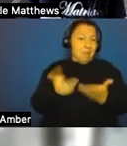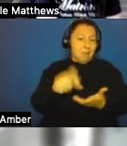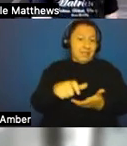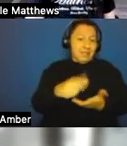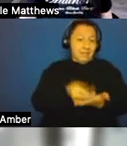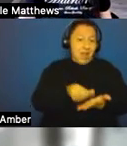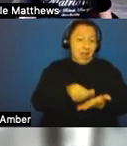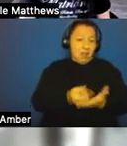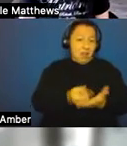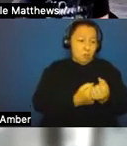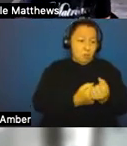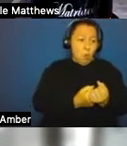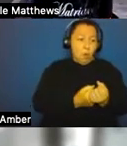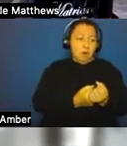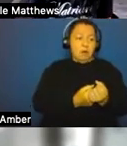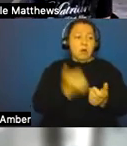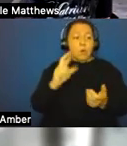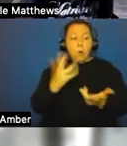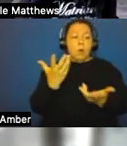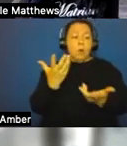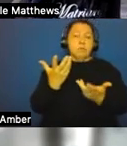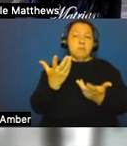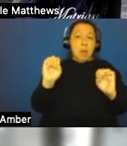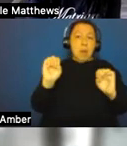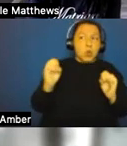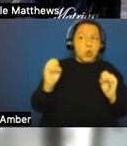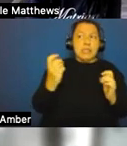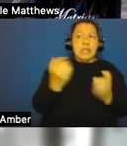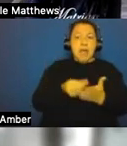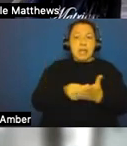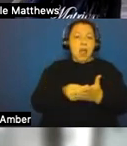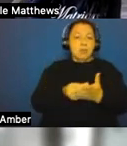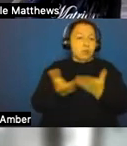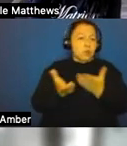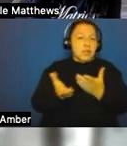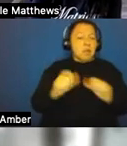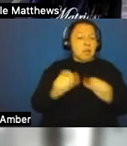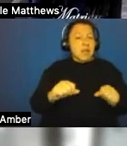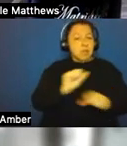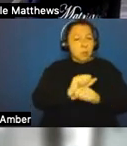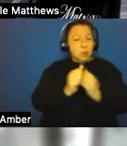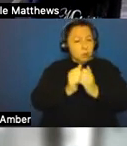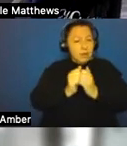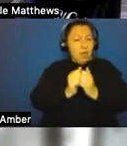or emergency financial services. So being able to work with them on that as well.